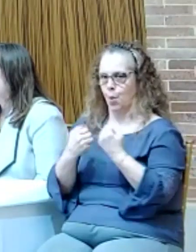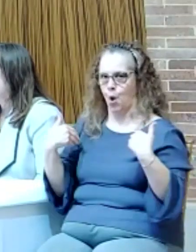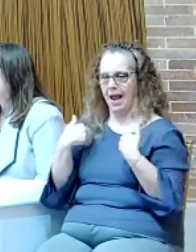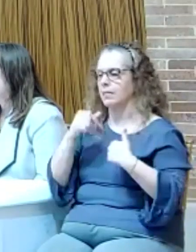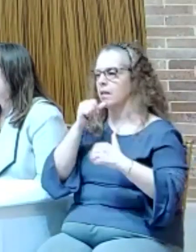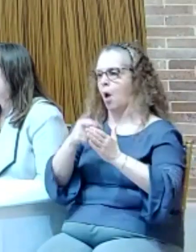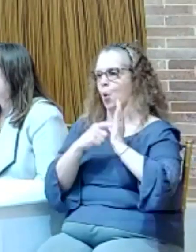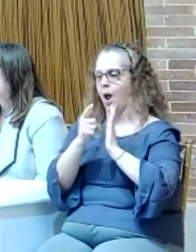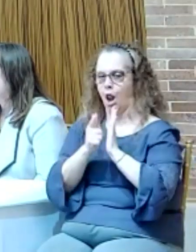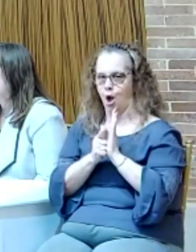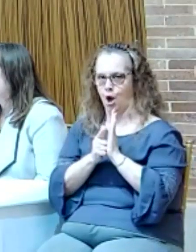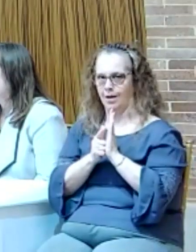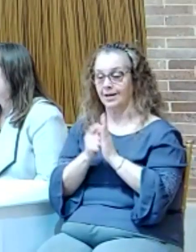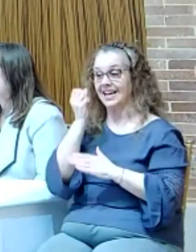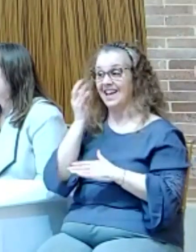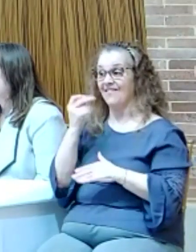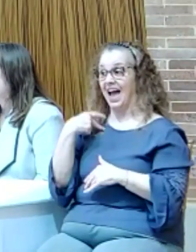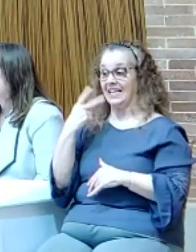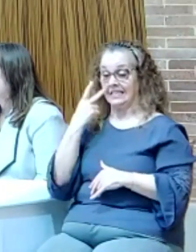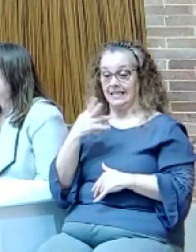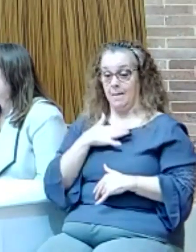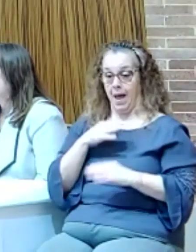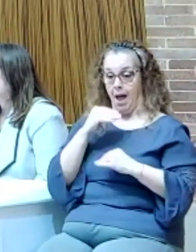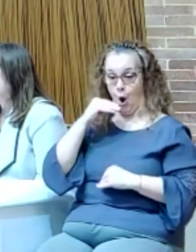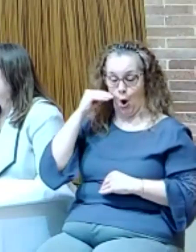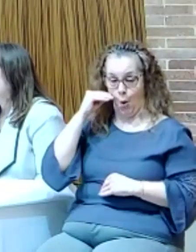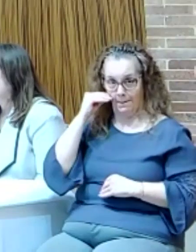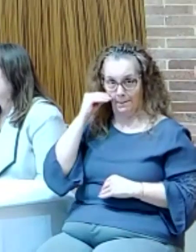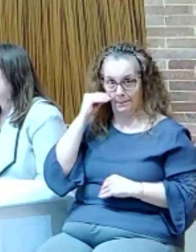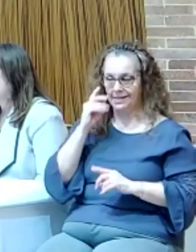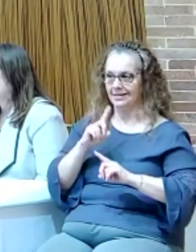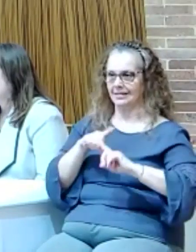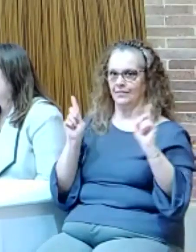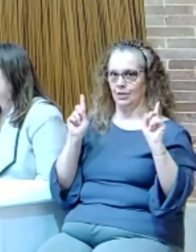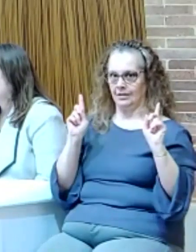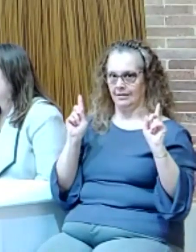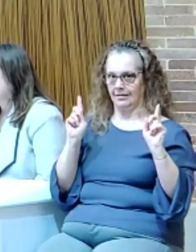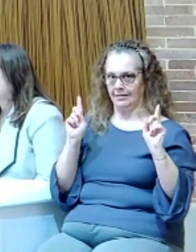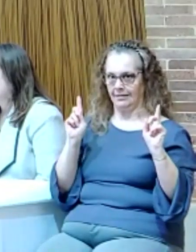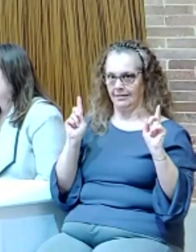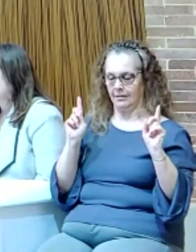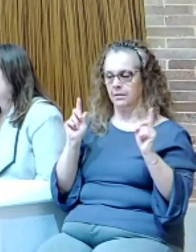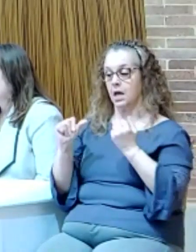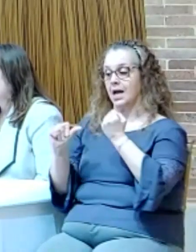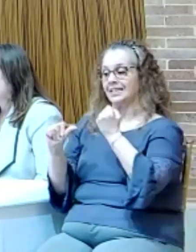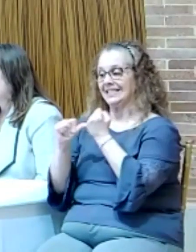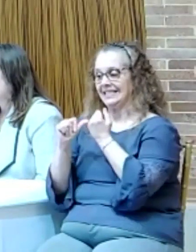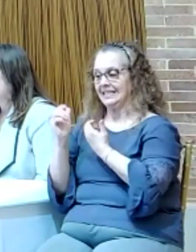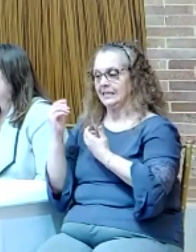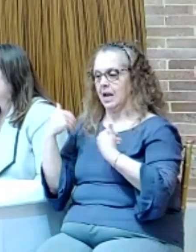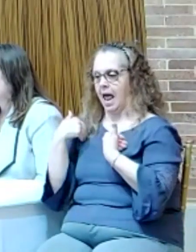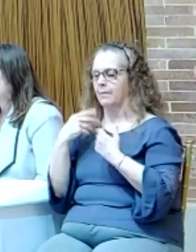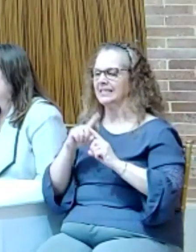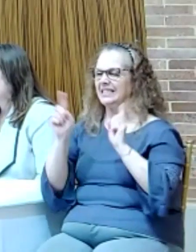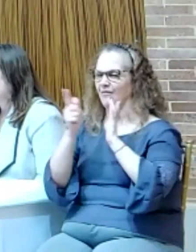law if I'm standing in my home there's a broader Universe of animals that can be uh can serve as assistance animals so a different law that would